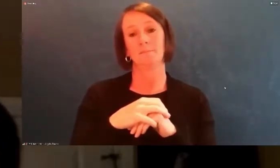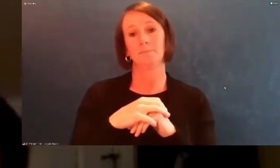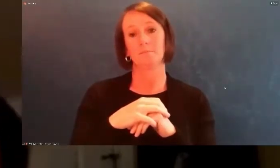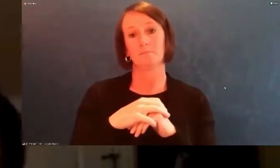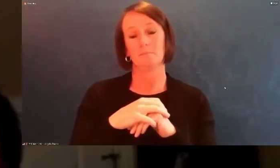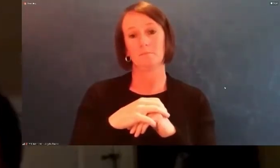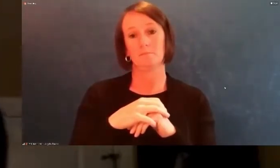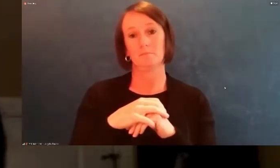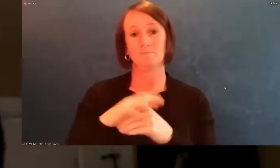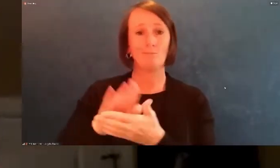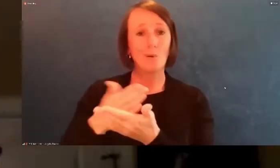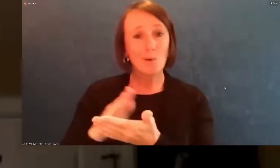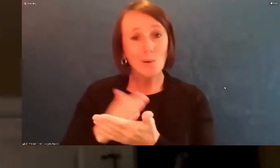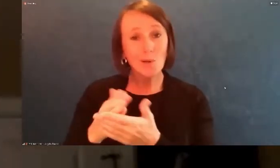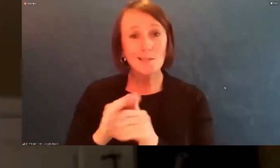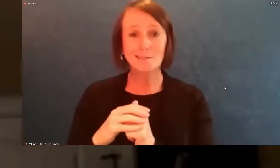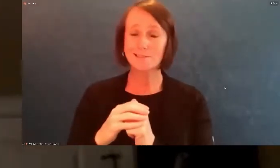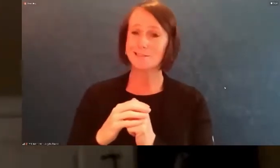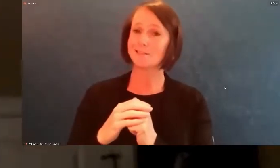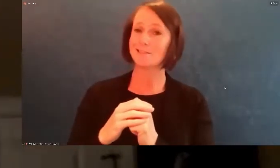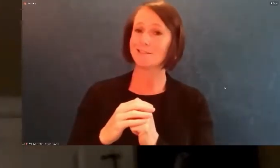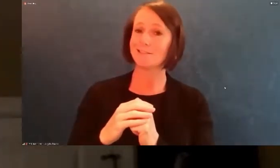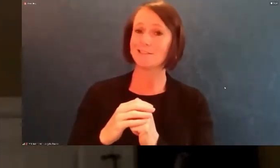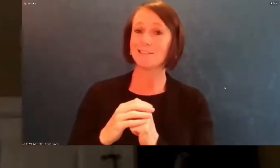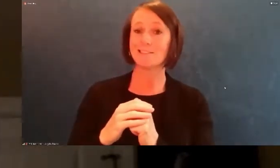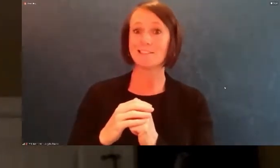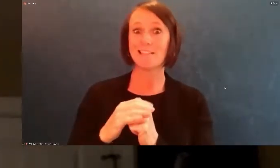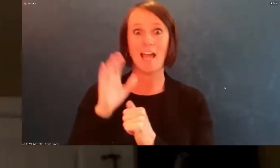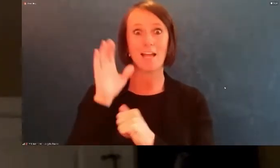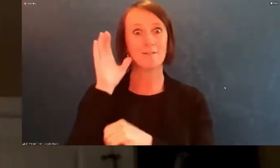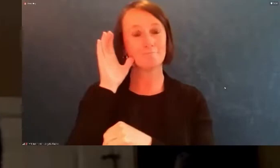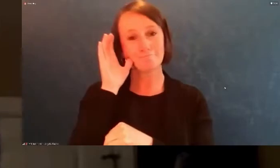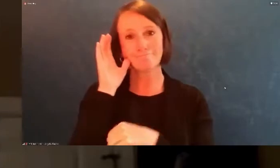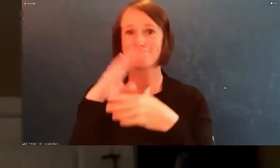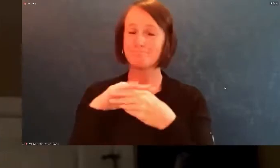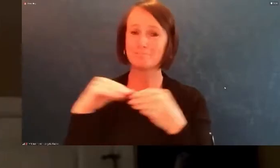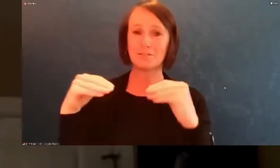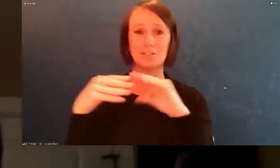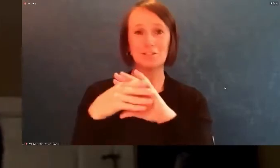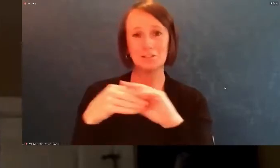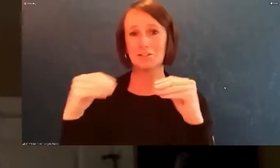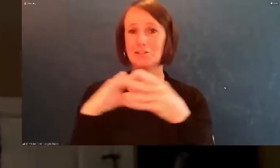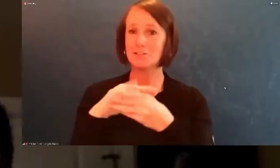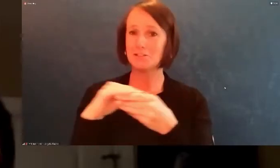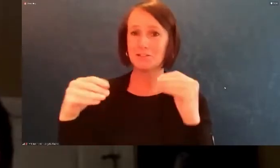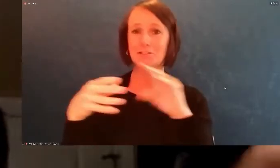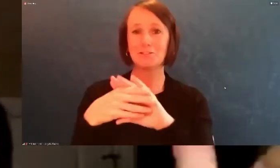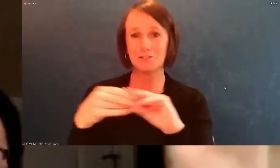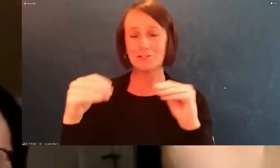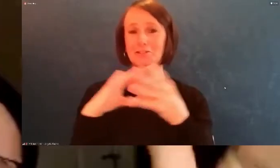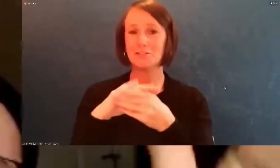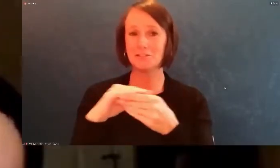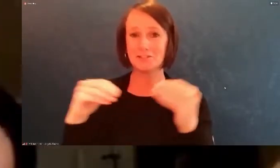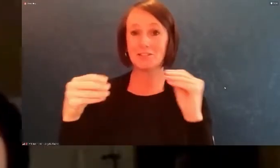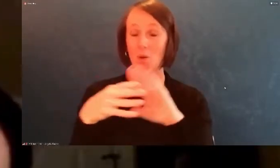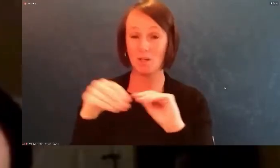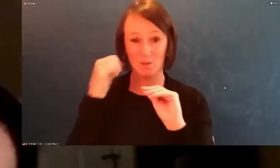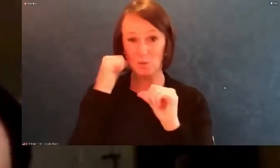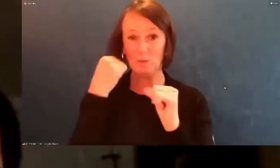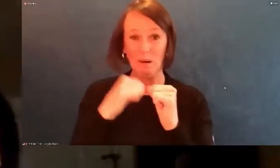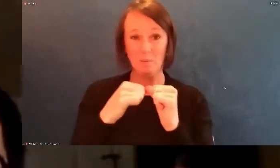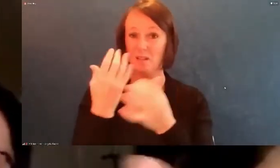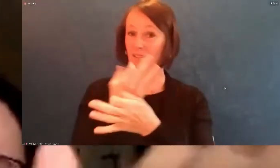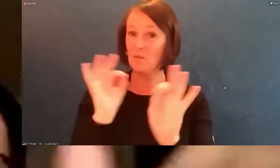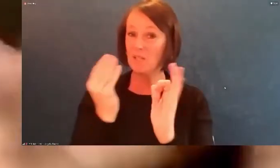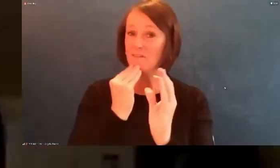they cooked for us. And I'm telling you, once again, Richie V showed up for a free meal. You know, never forget that shark and then those little eels on